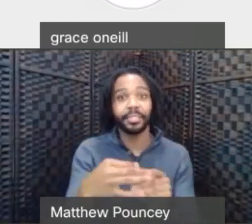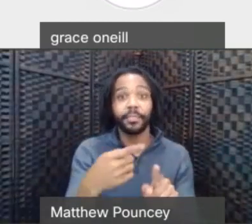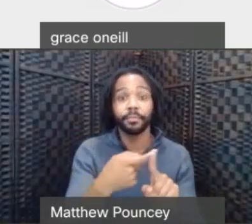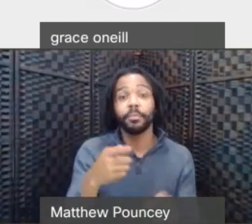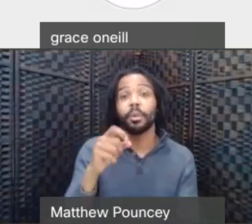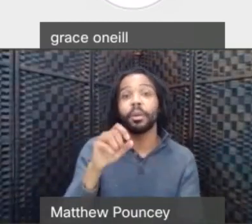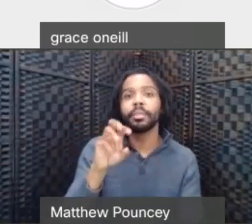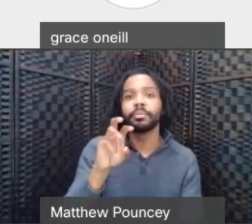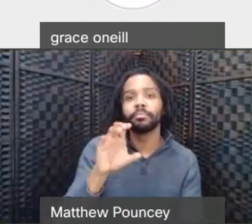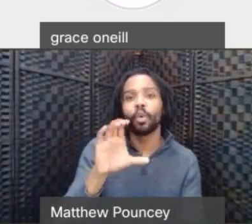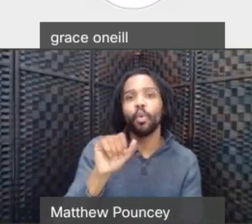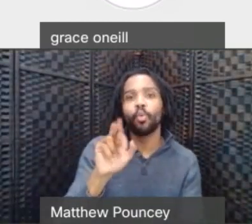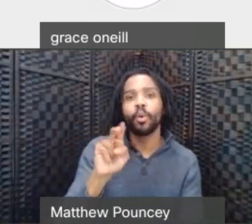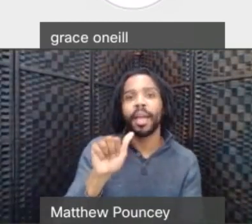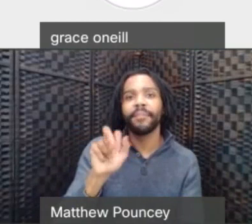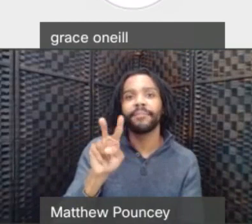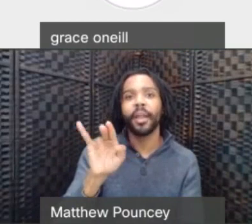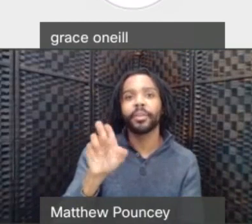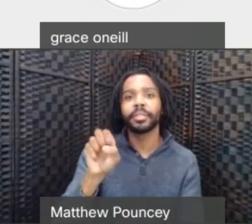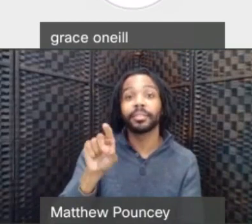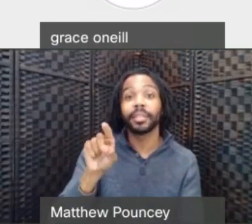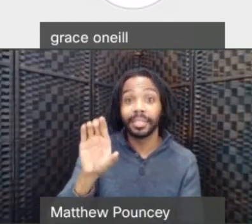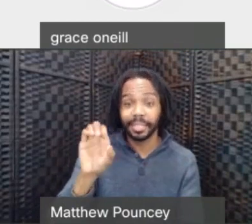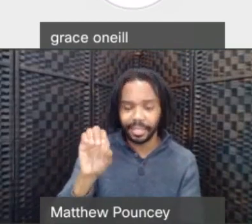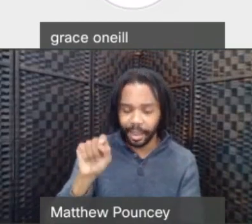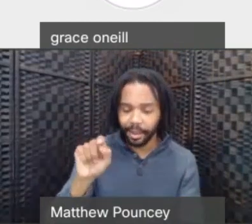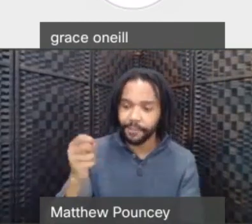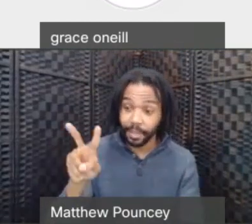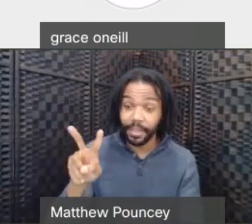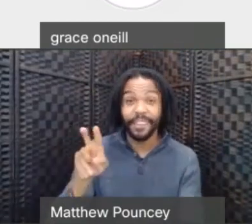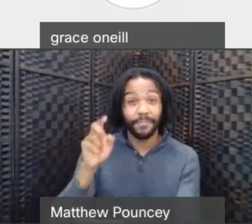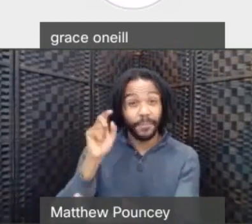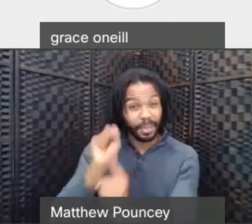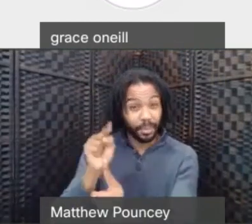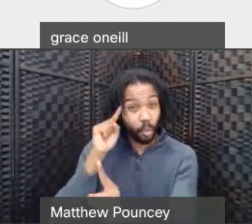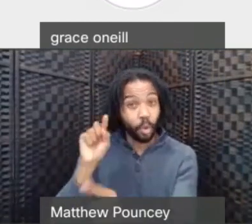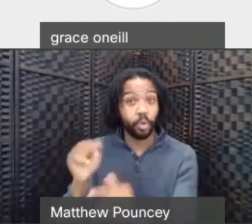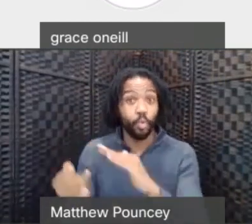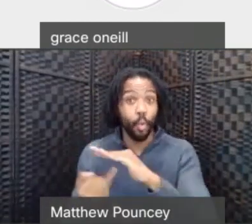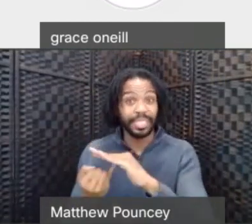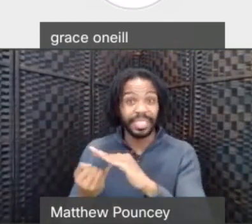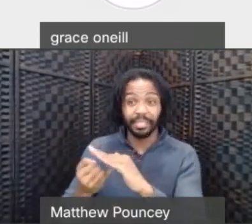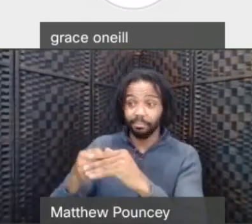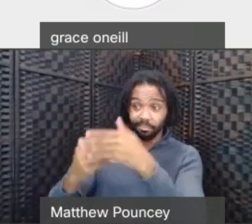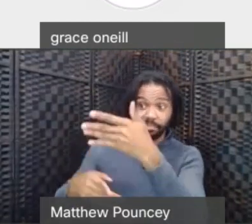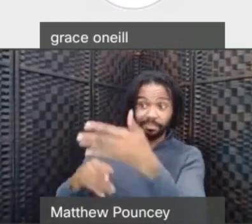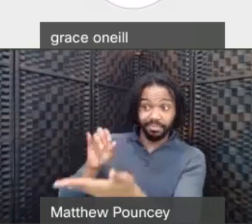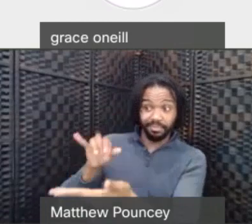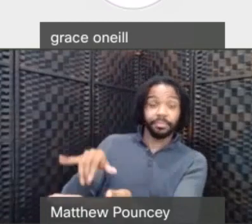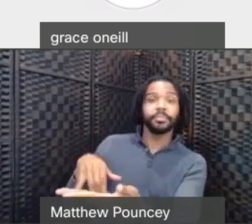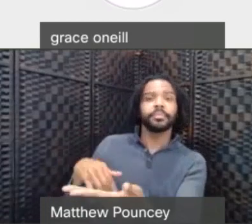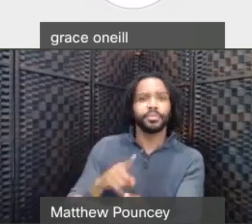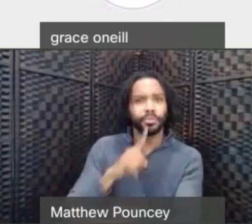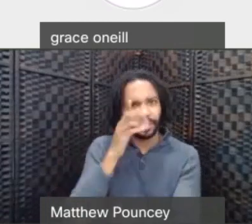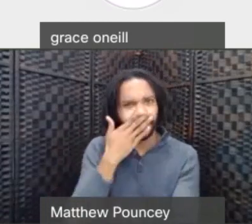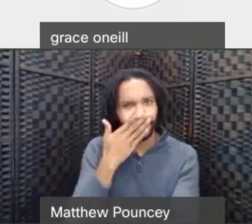coronavirus.dc.gov on that quarantine issue, It's very good from my perspective. What I really